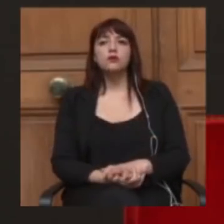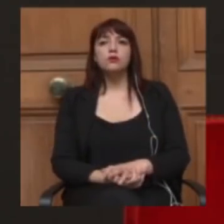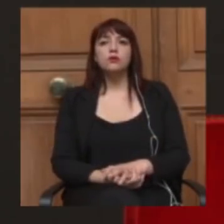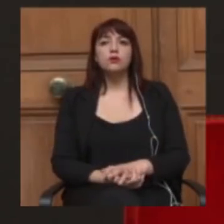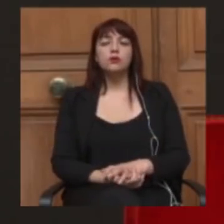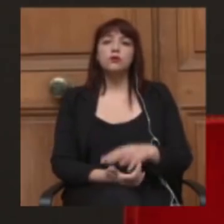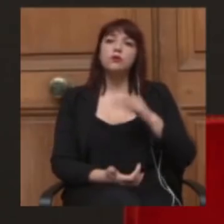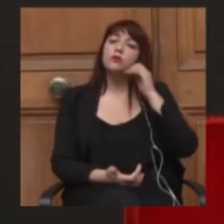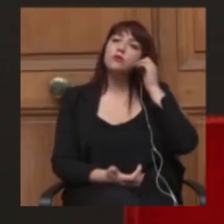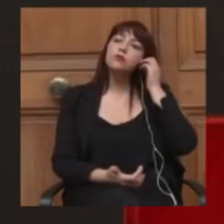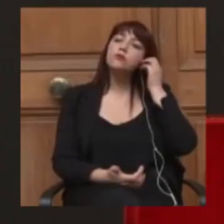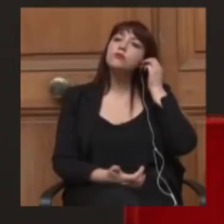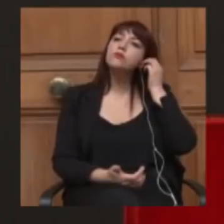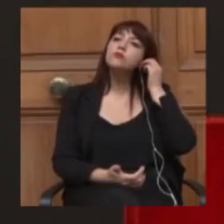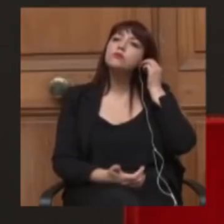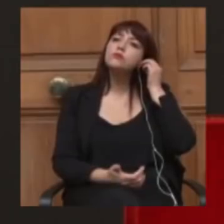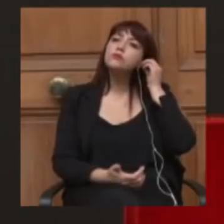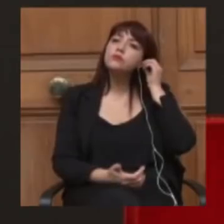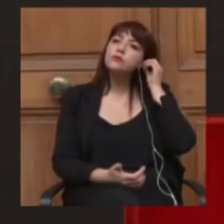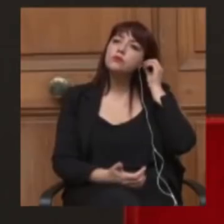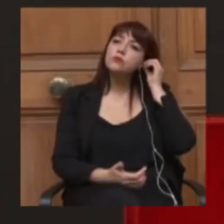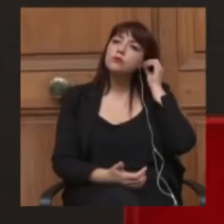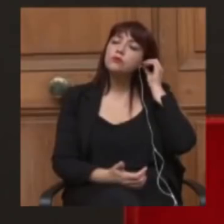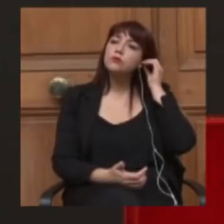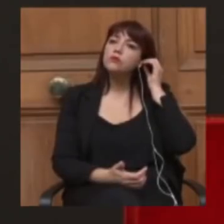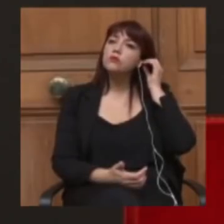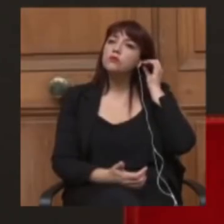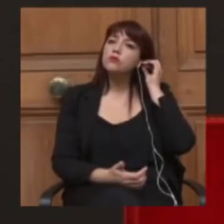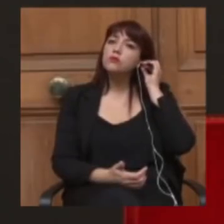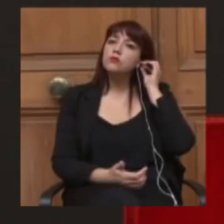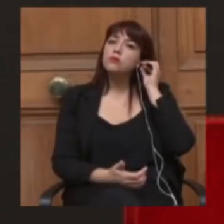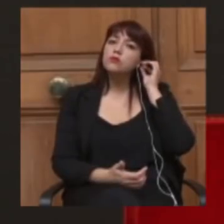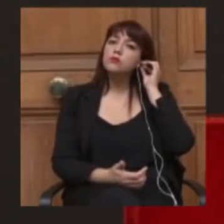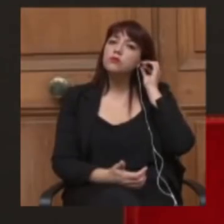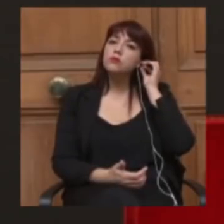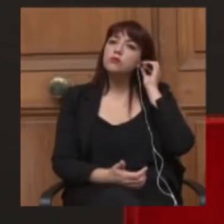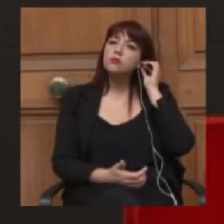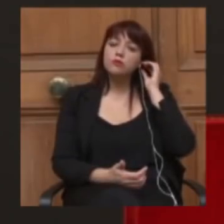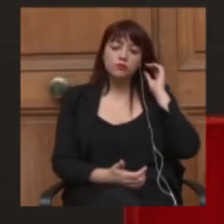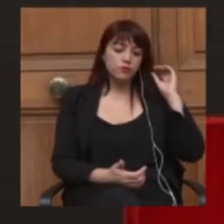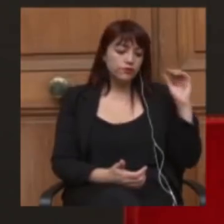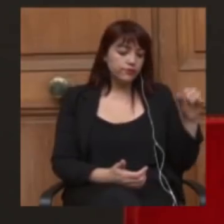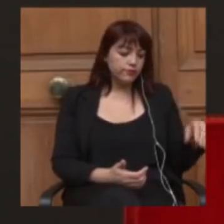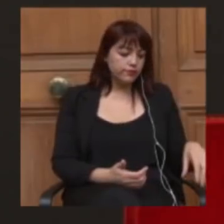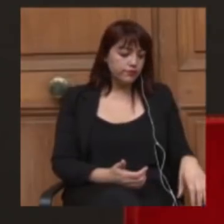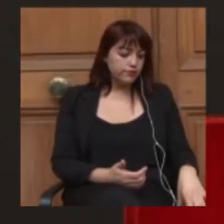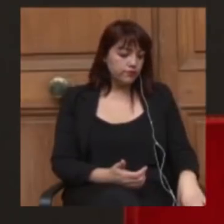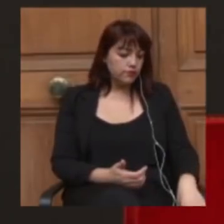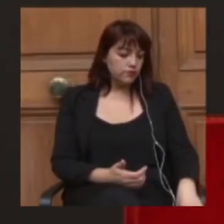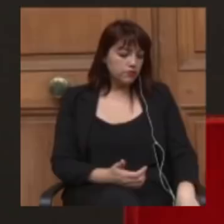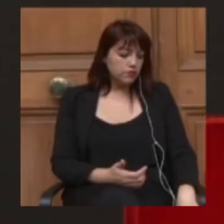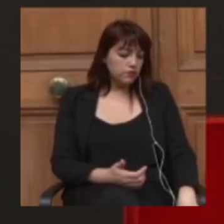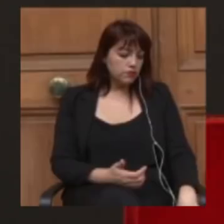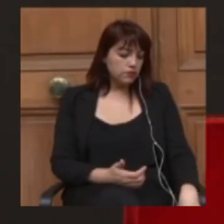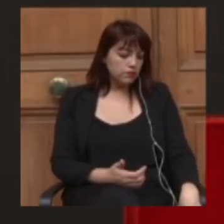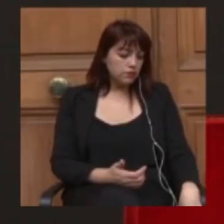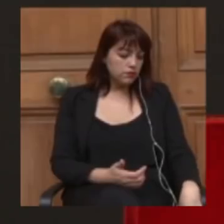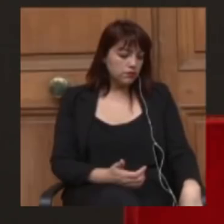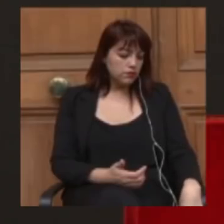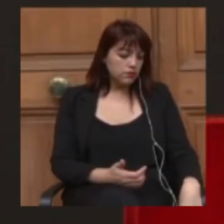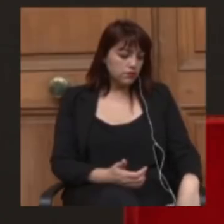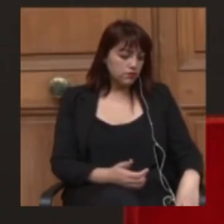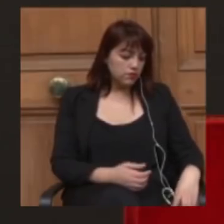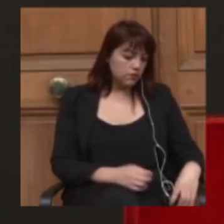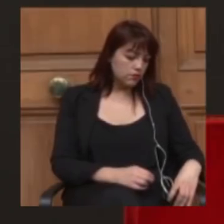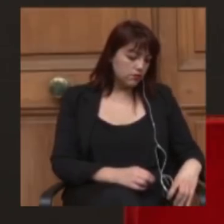the rector, the vice rector, the minister of education, all of the faculty and the